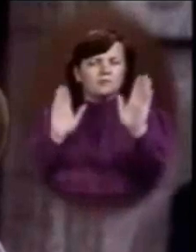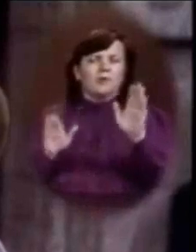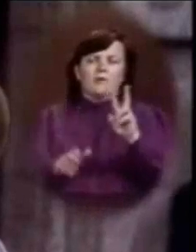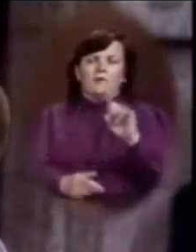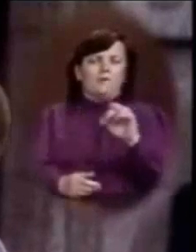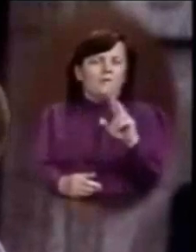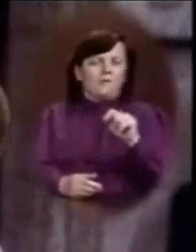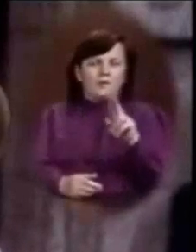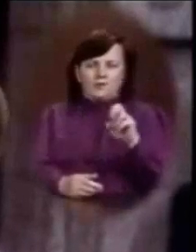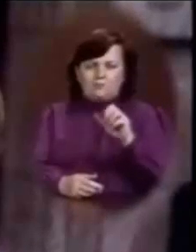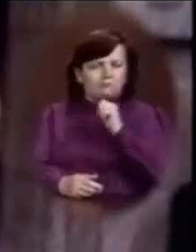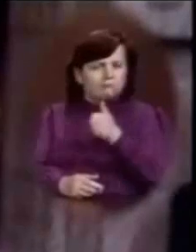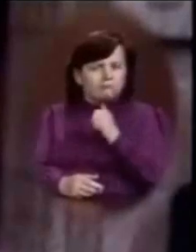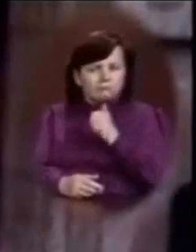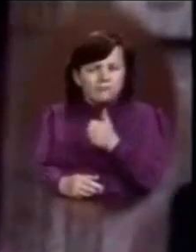virtue.